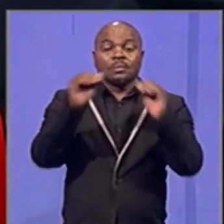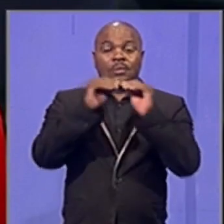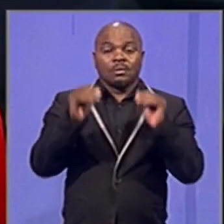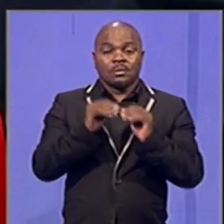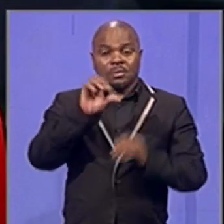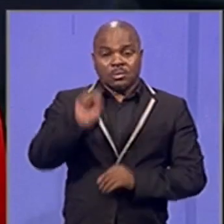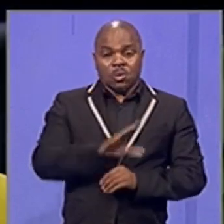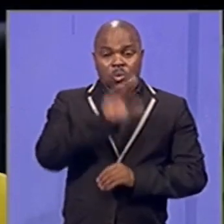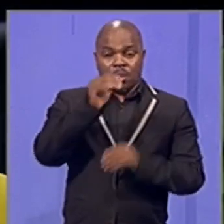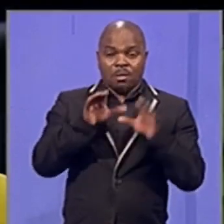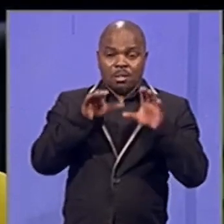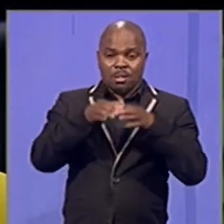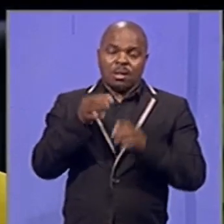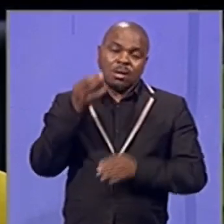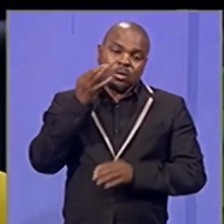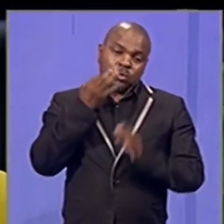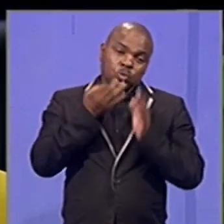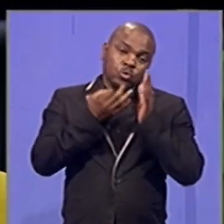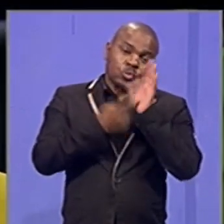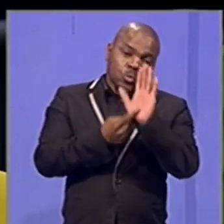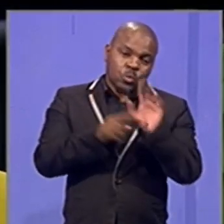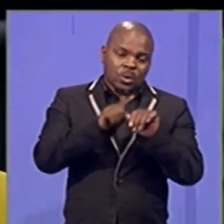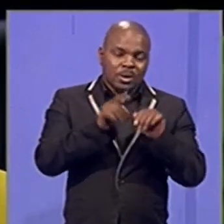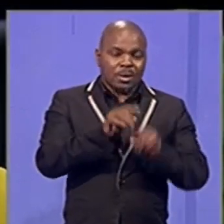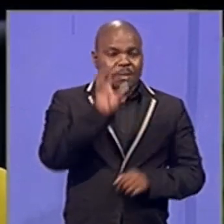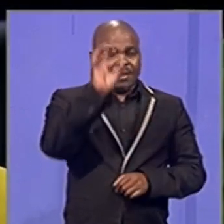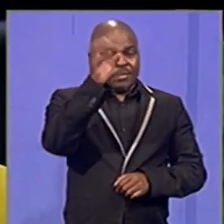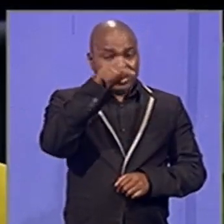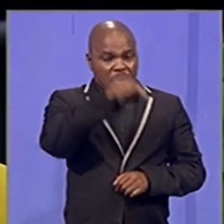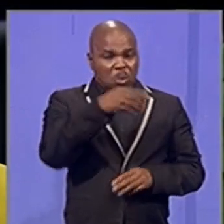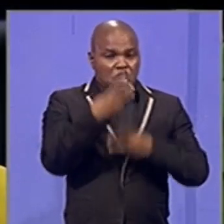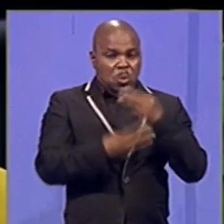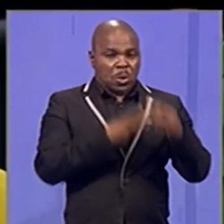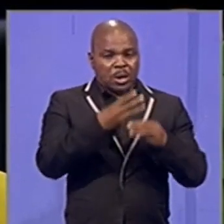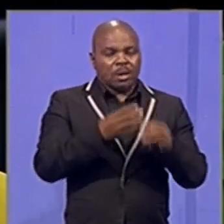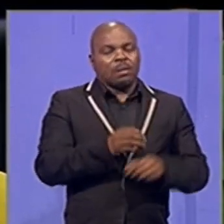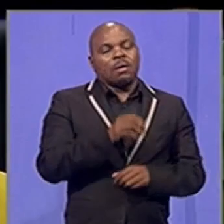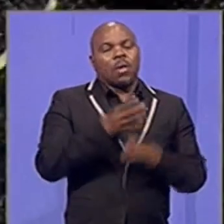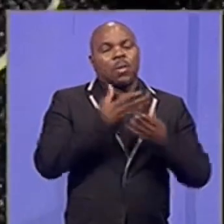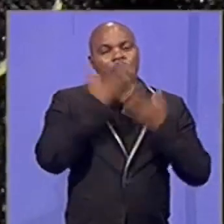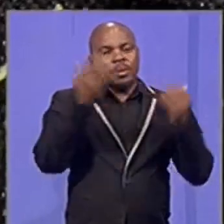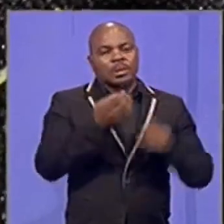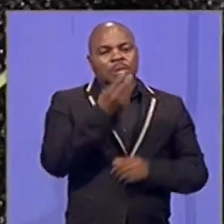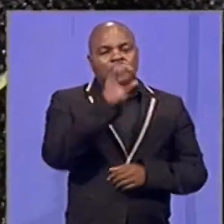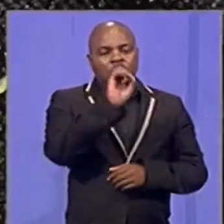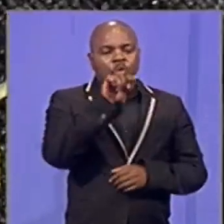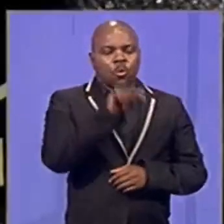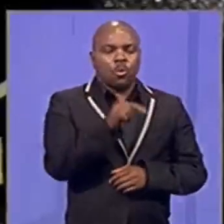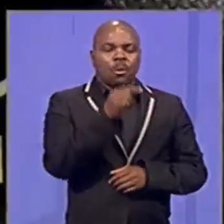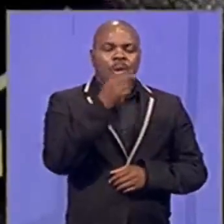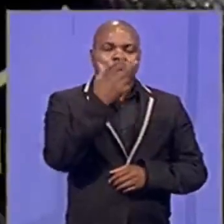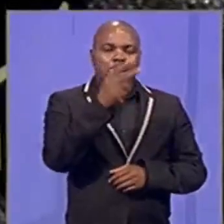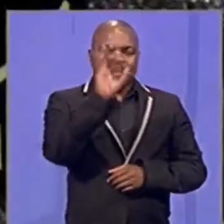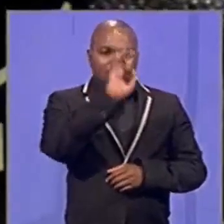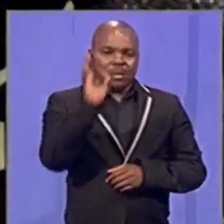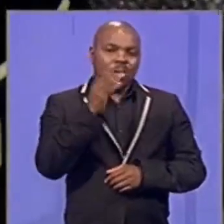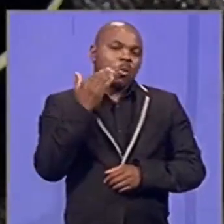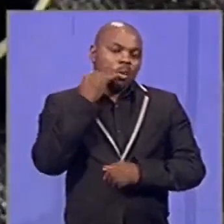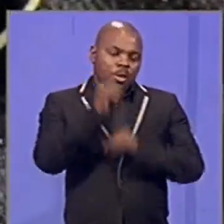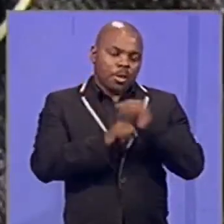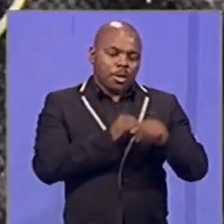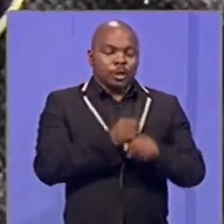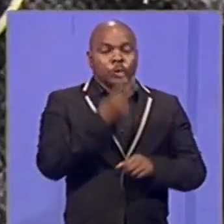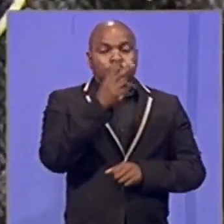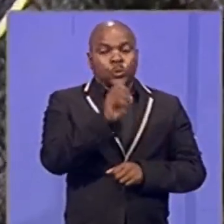SA di supa hore tlhokeho ya mosebetsi Free State e eketsehile ka 0.8% kotareng ya ho qetela ya 2022,